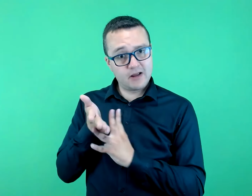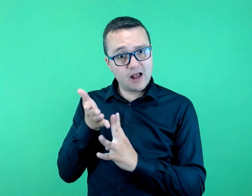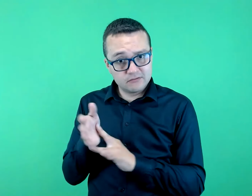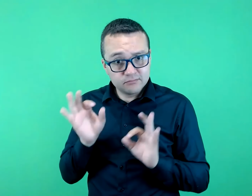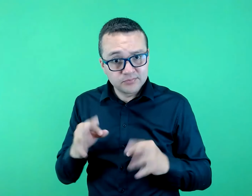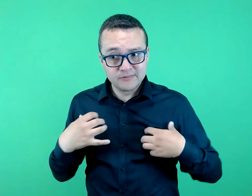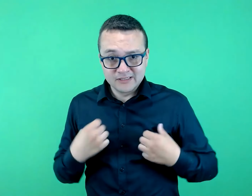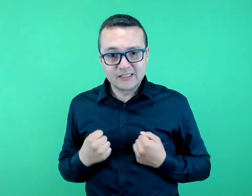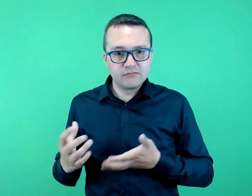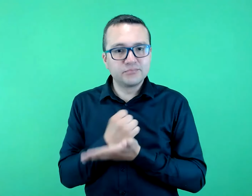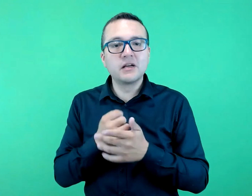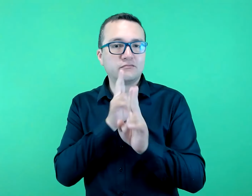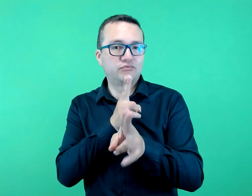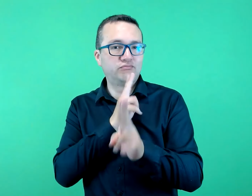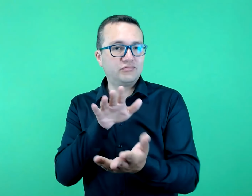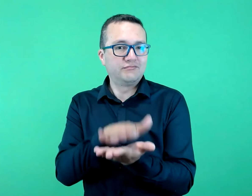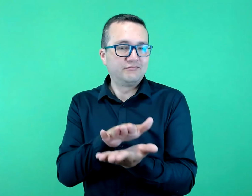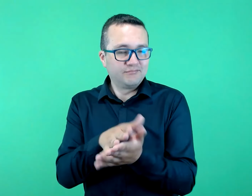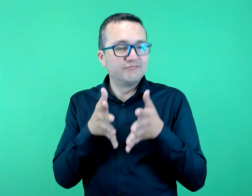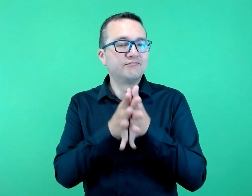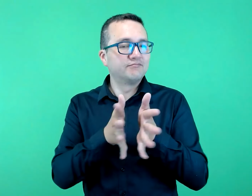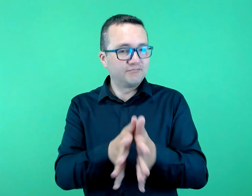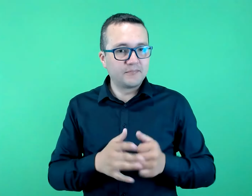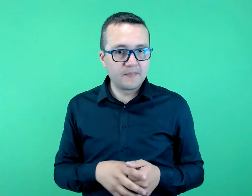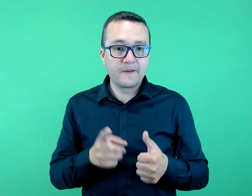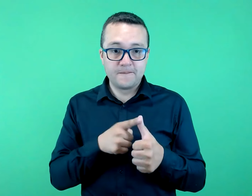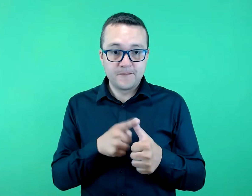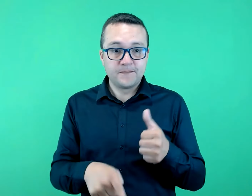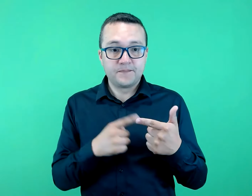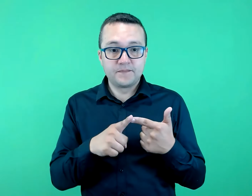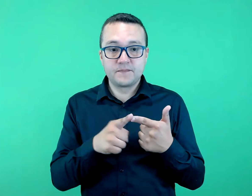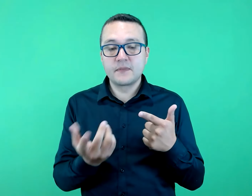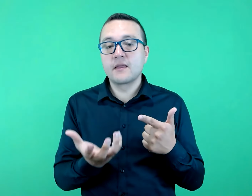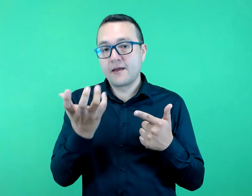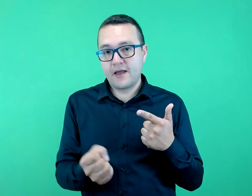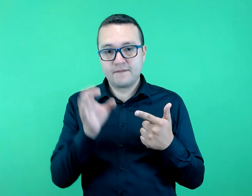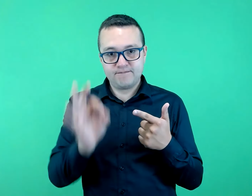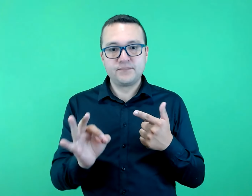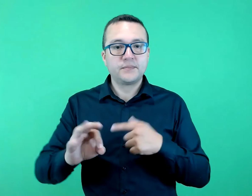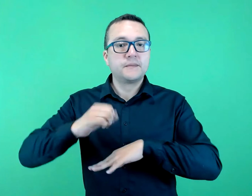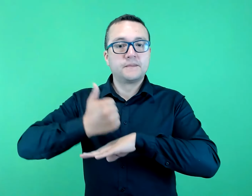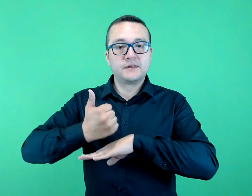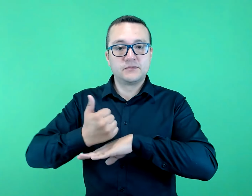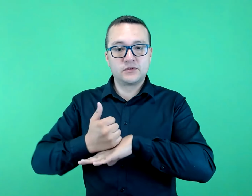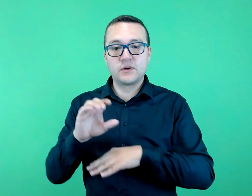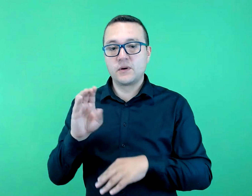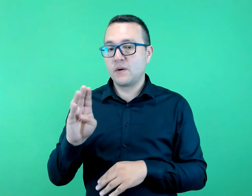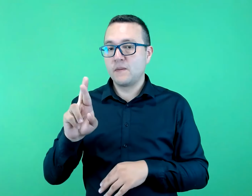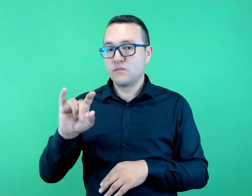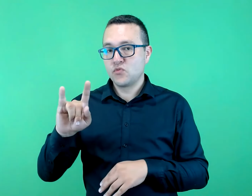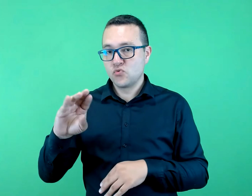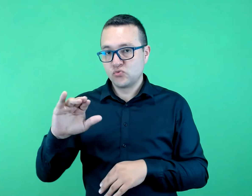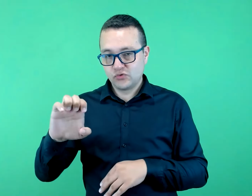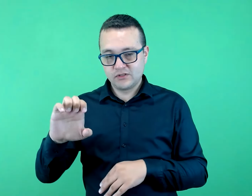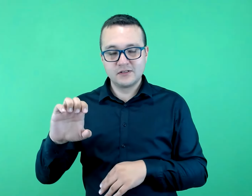of effective access to healthcare systems. We also have the expertise and participation of Professor